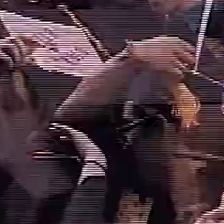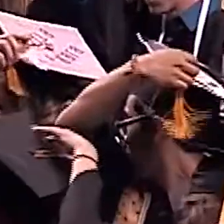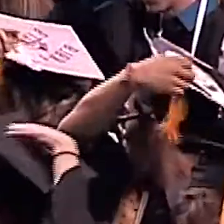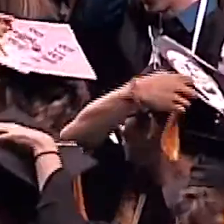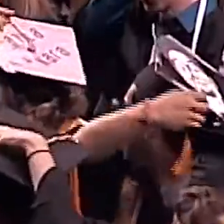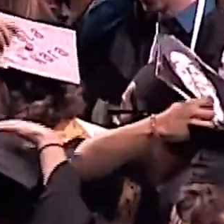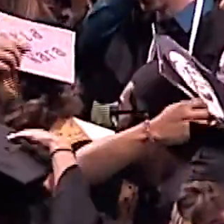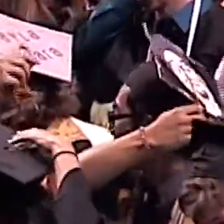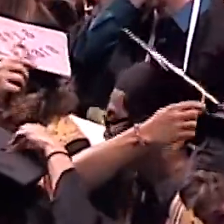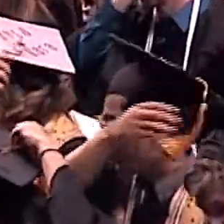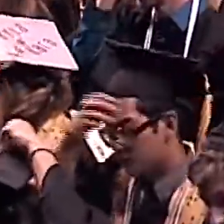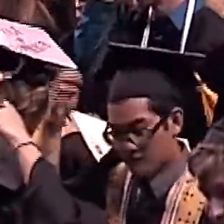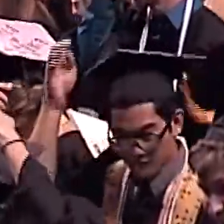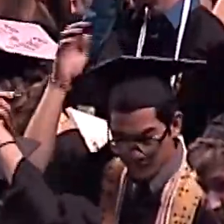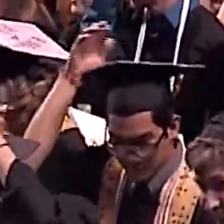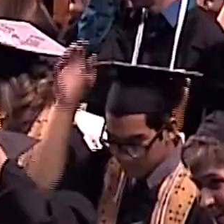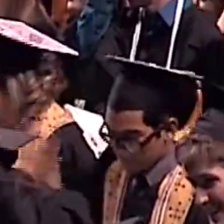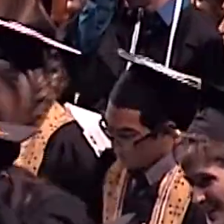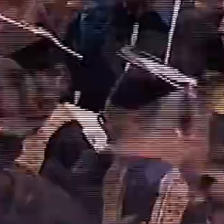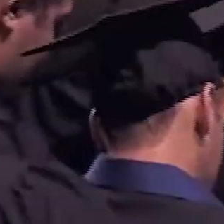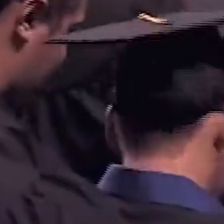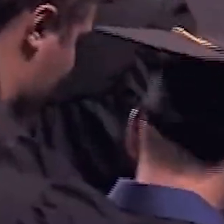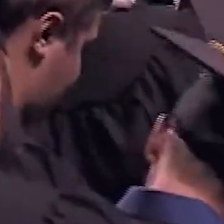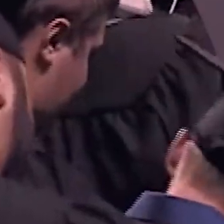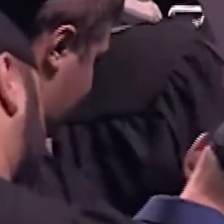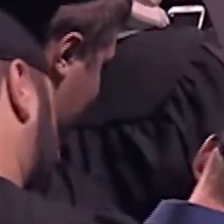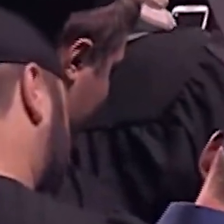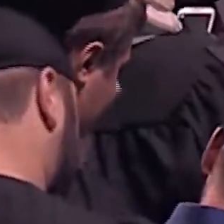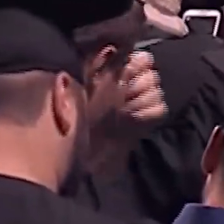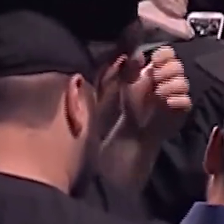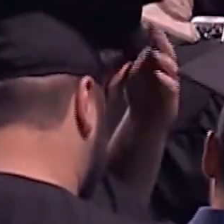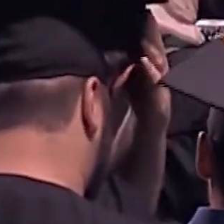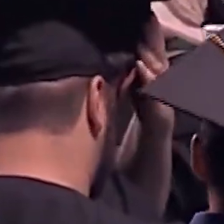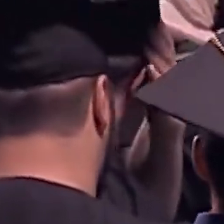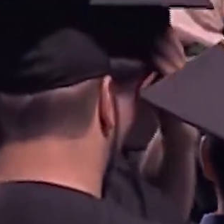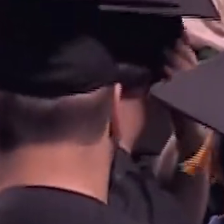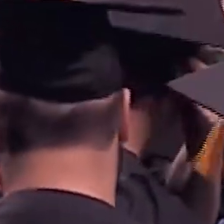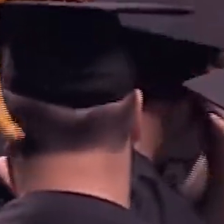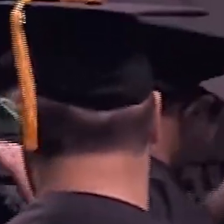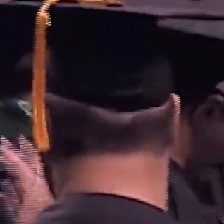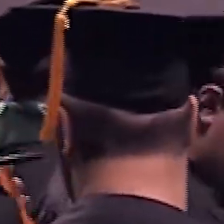graduation. Congratulations to the class of 2014.